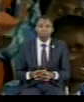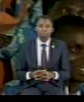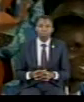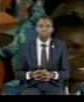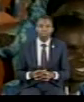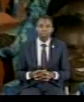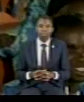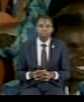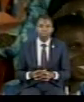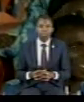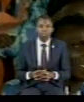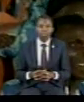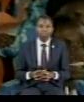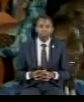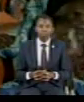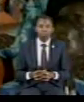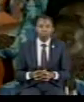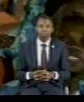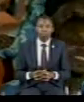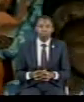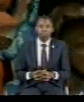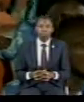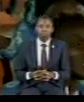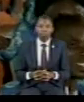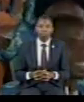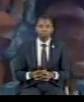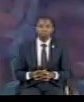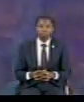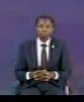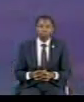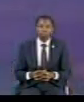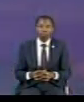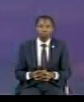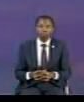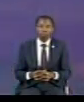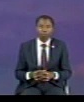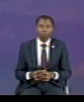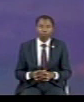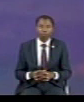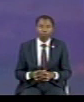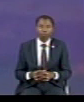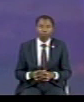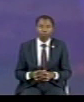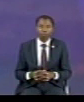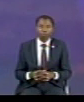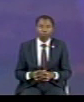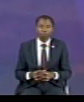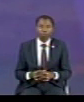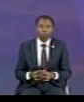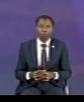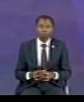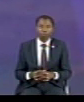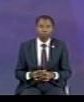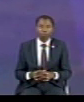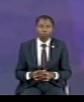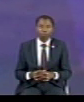please, musicians, wait a little. Please, wait a